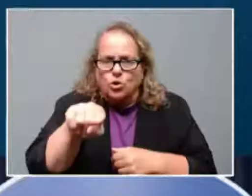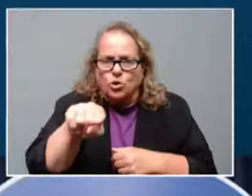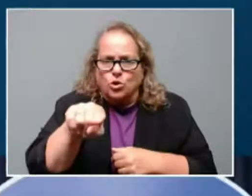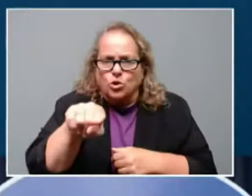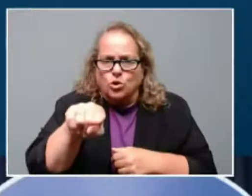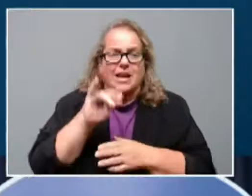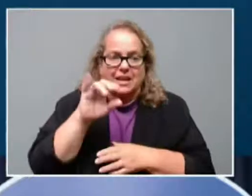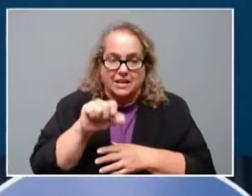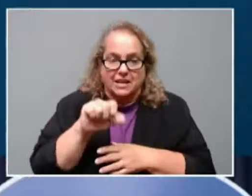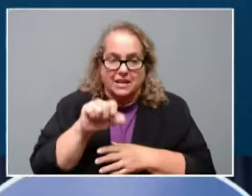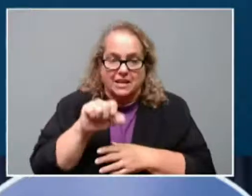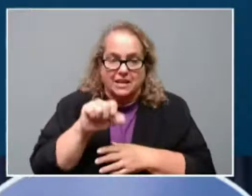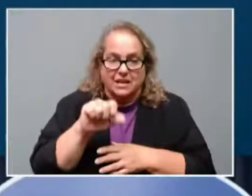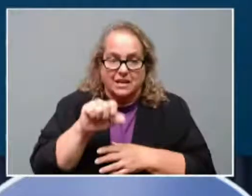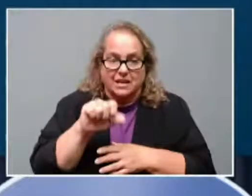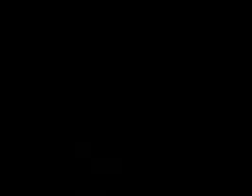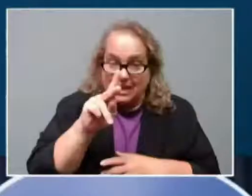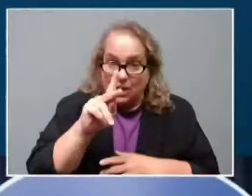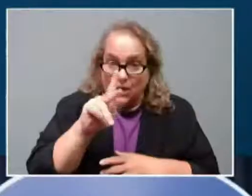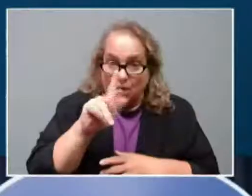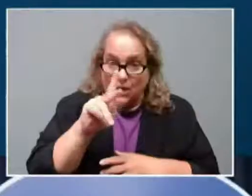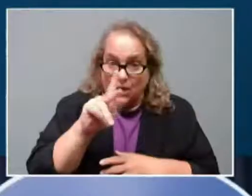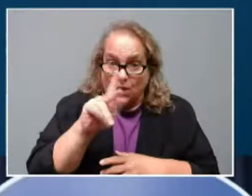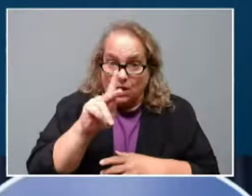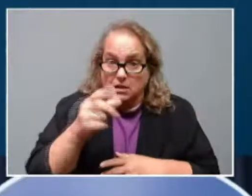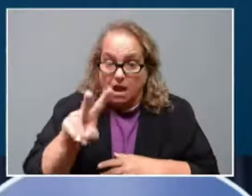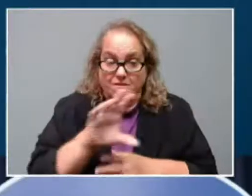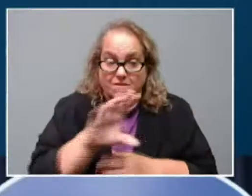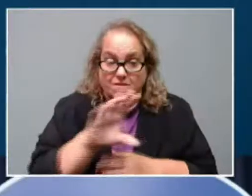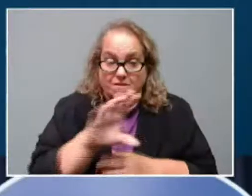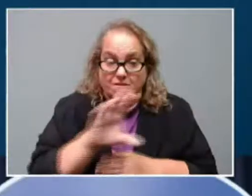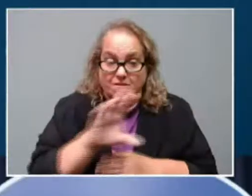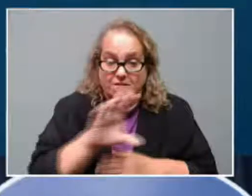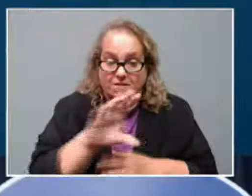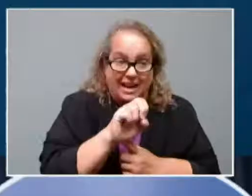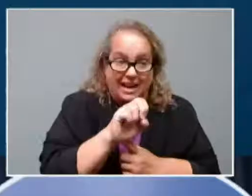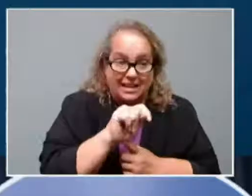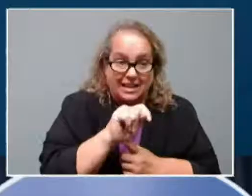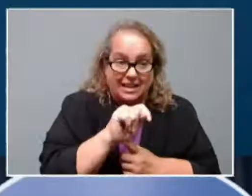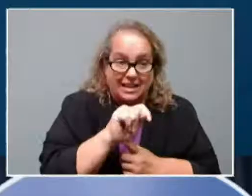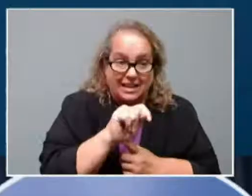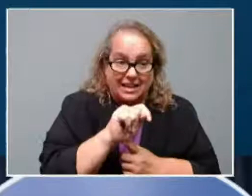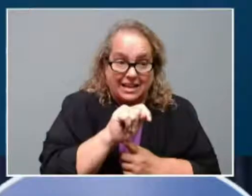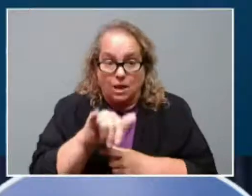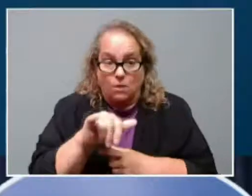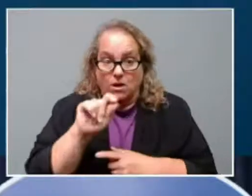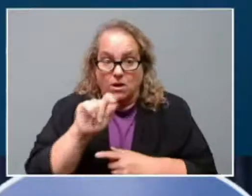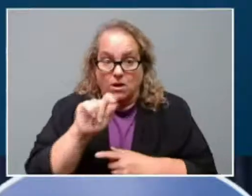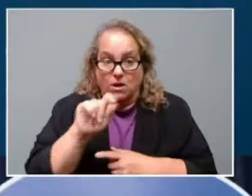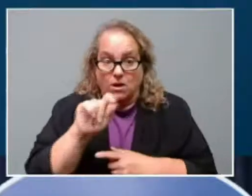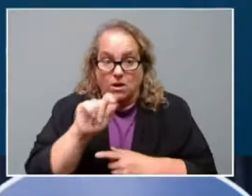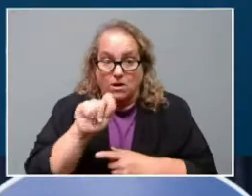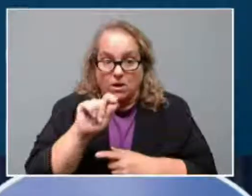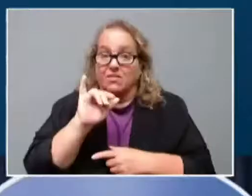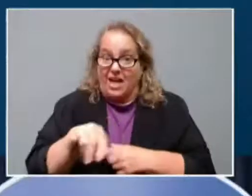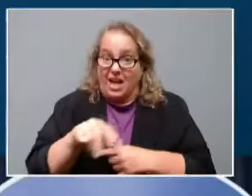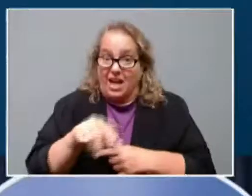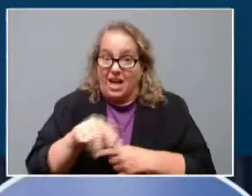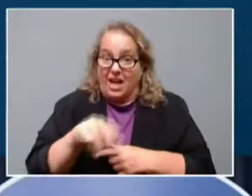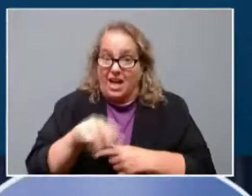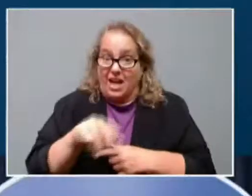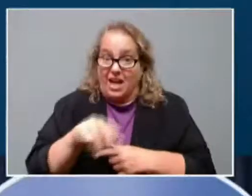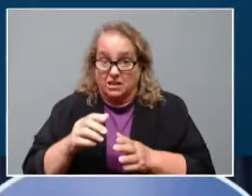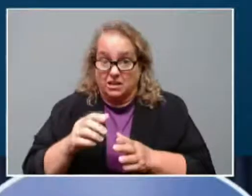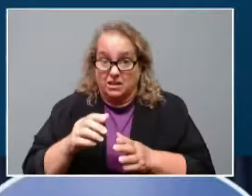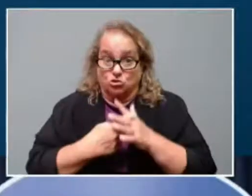connect.ky.gov. Healthcare is a basic human right. And with the relaunch of Connect, more plans are going to be available to